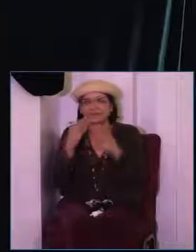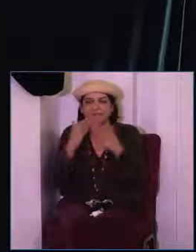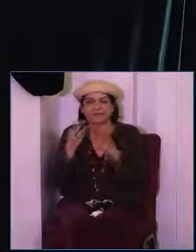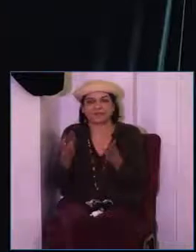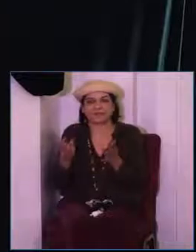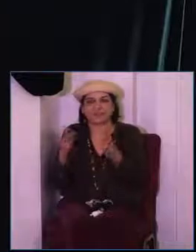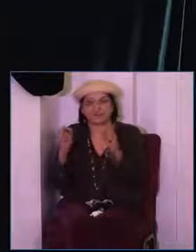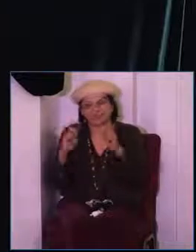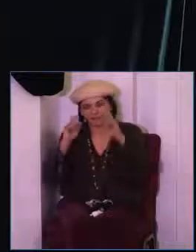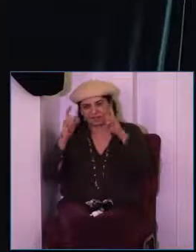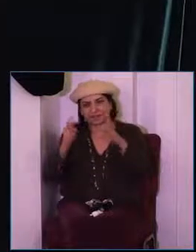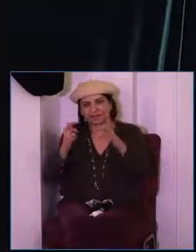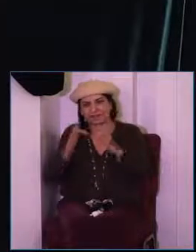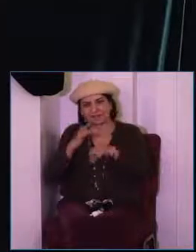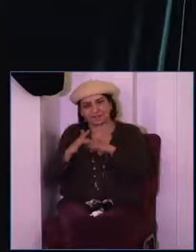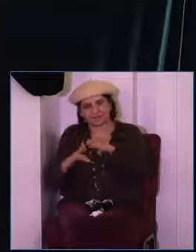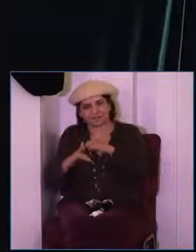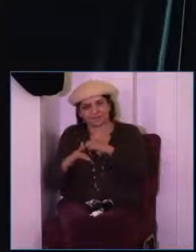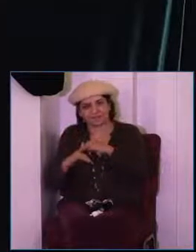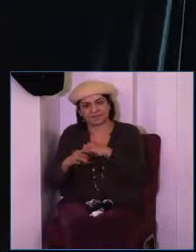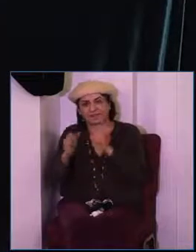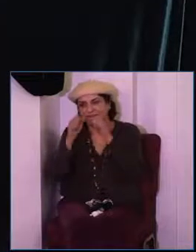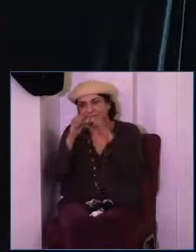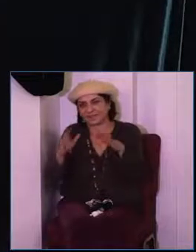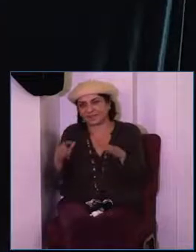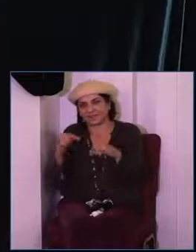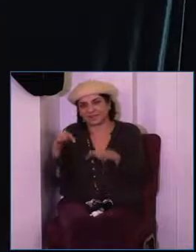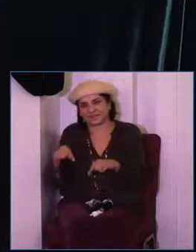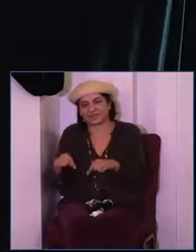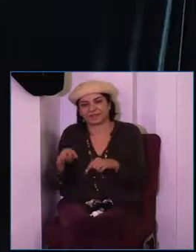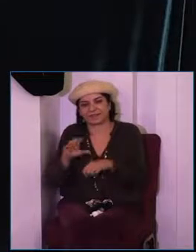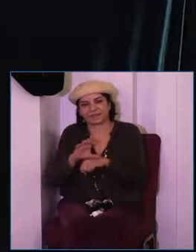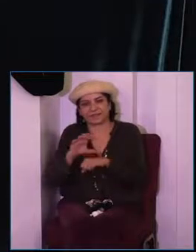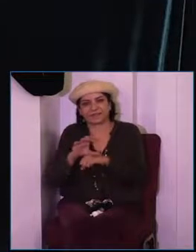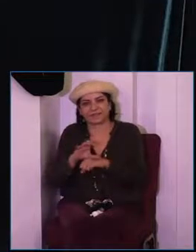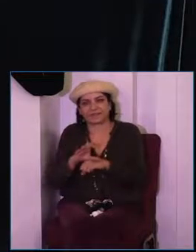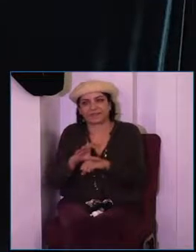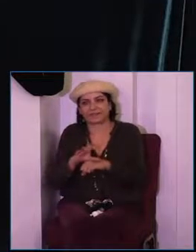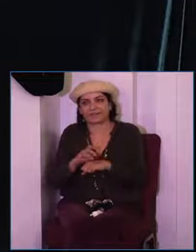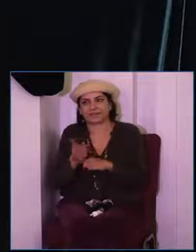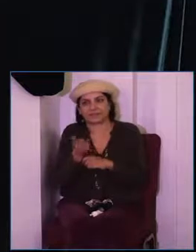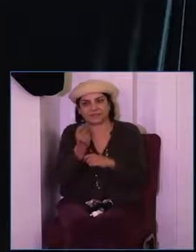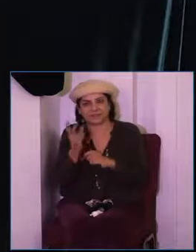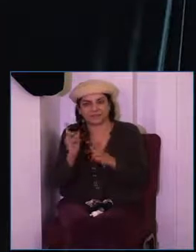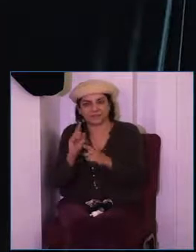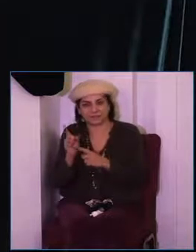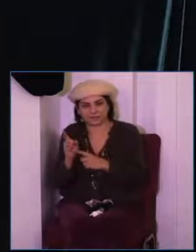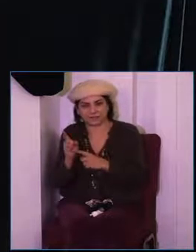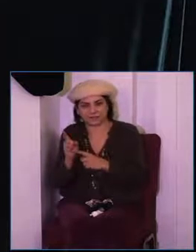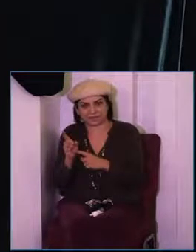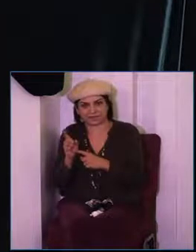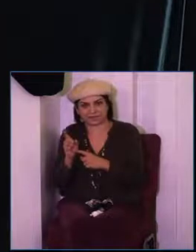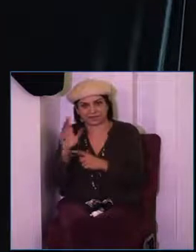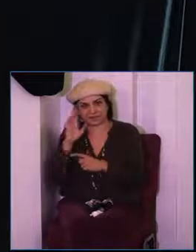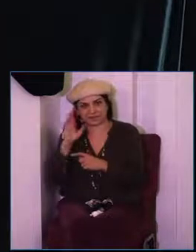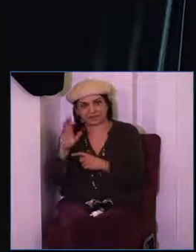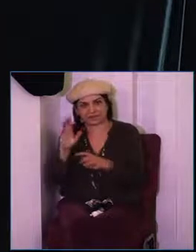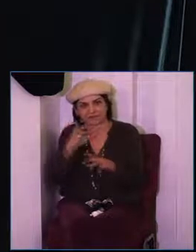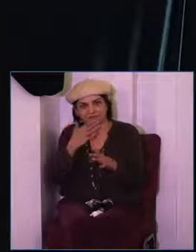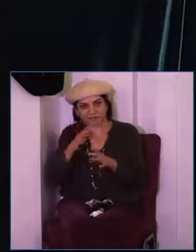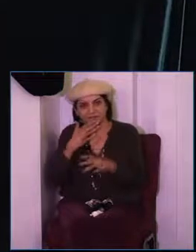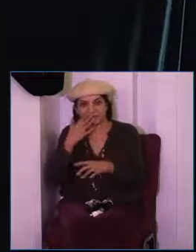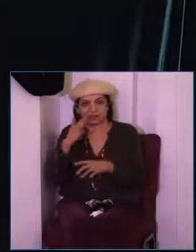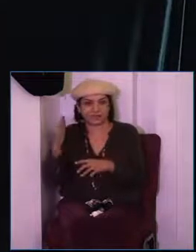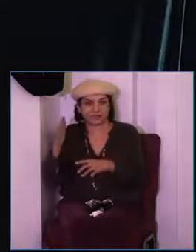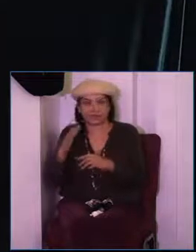and being a blessing to this church. In just a few moments, we're going to sing a song, and then